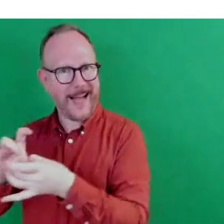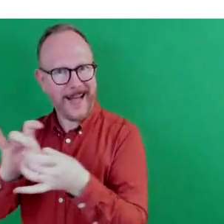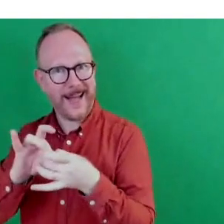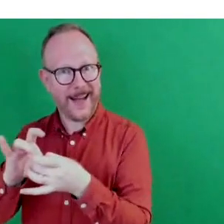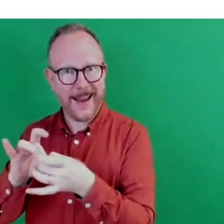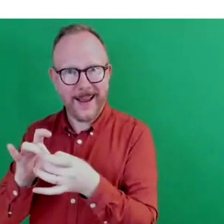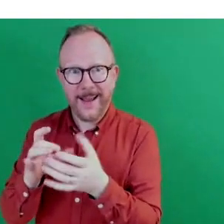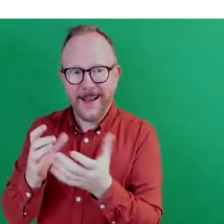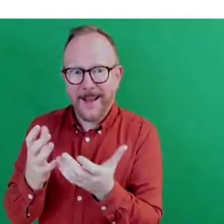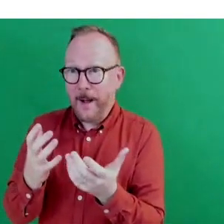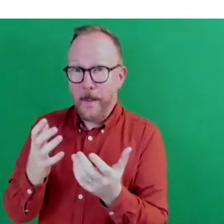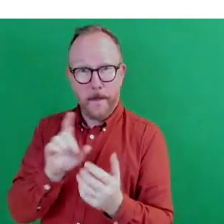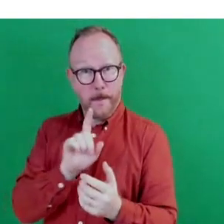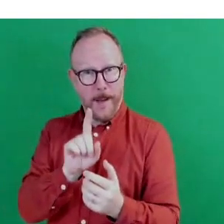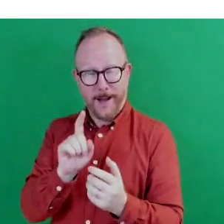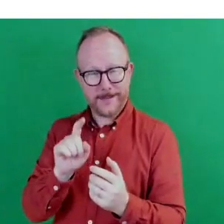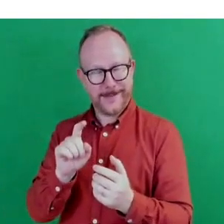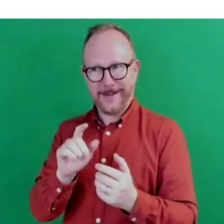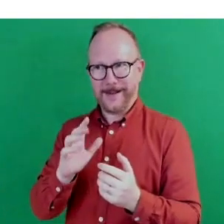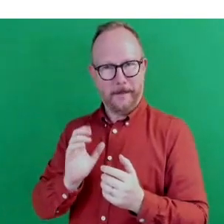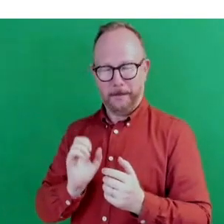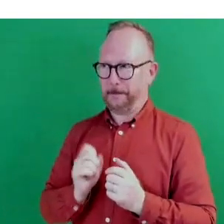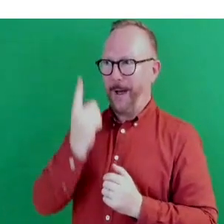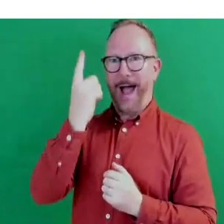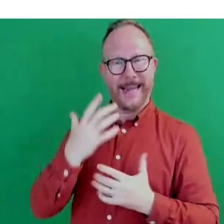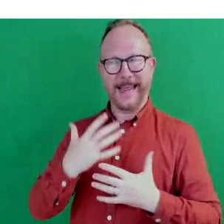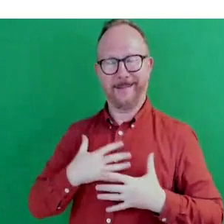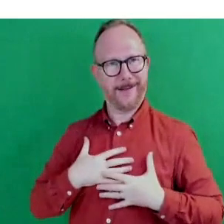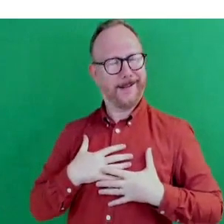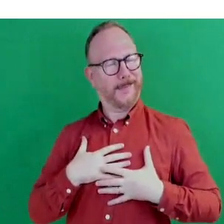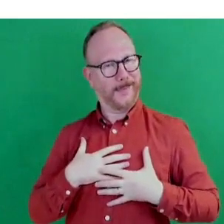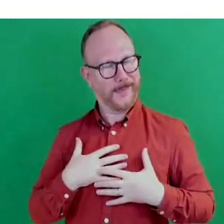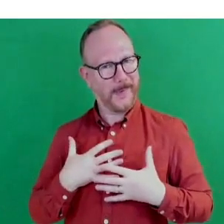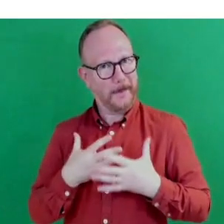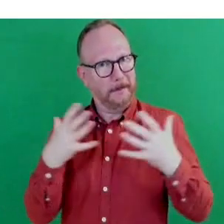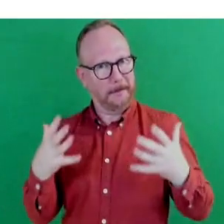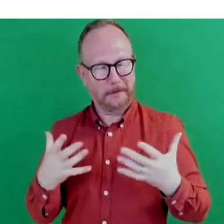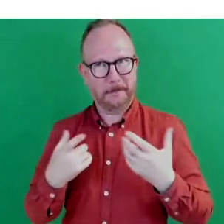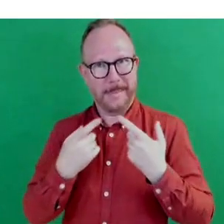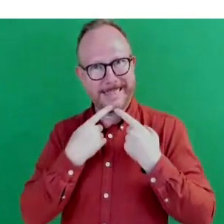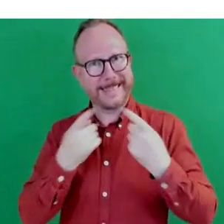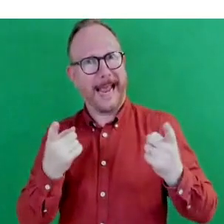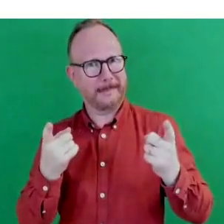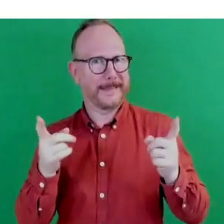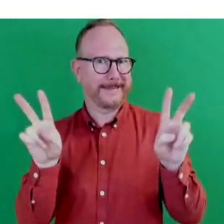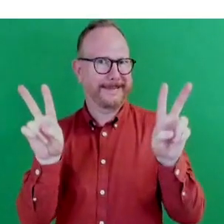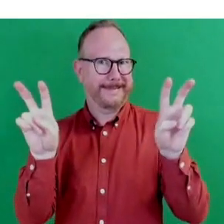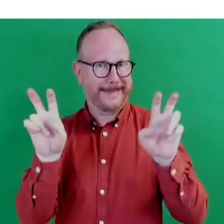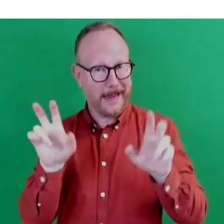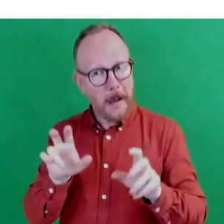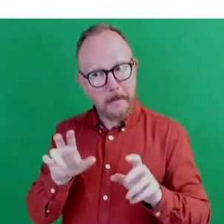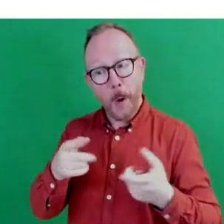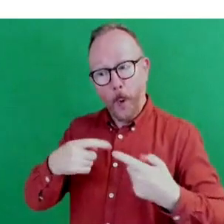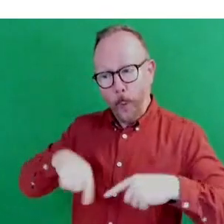quite a statement to say about yourself, but now that there's that first cohort, it will naturally kind of